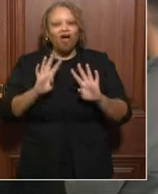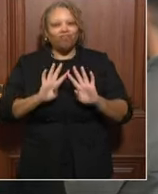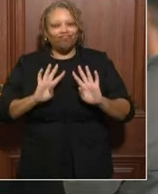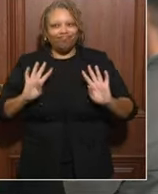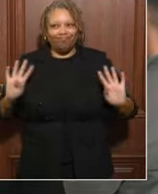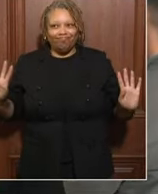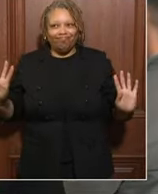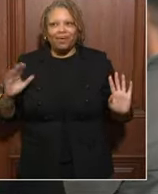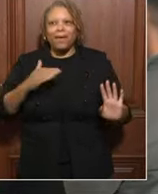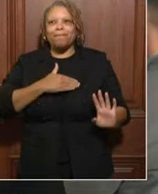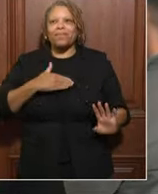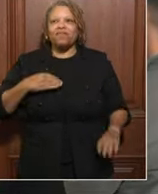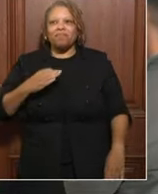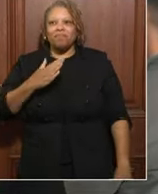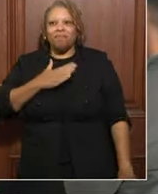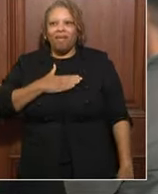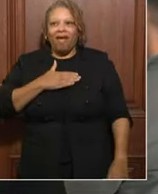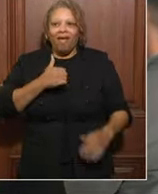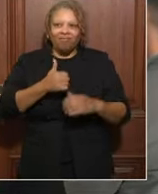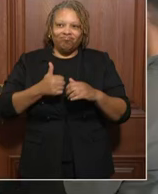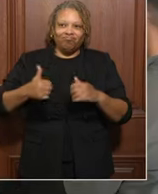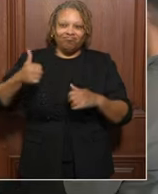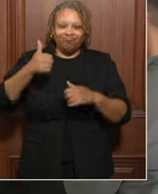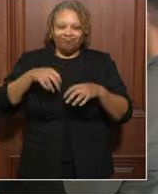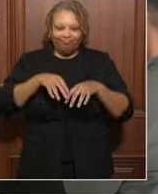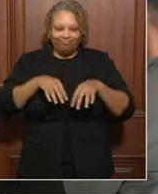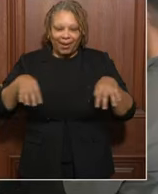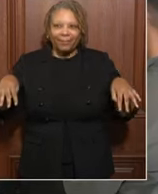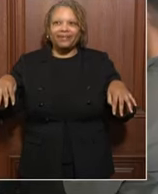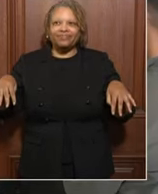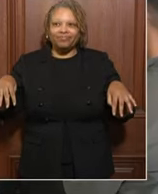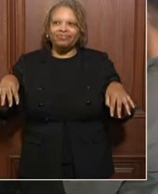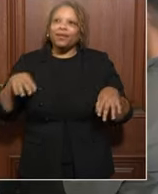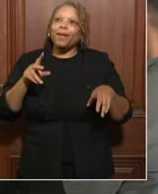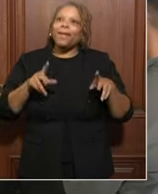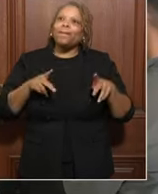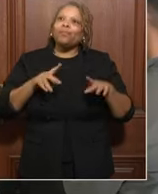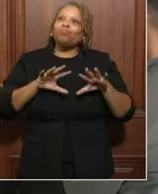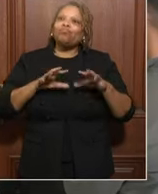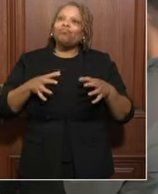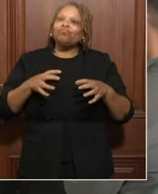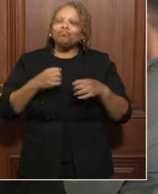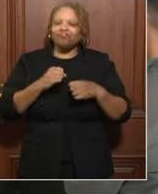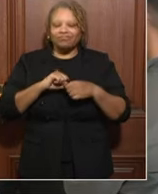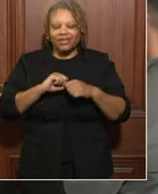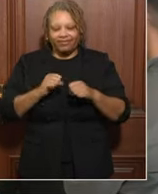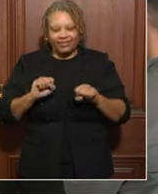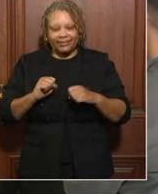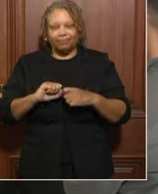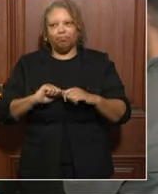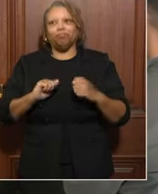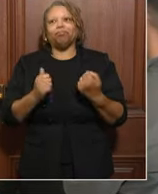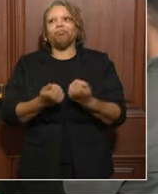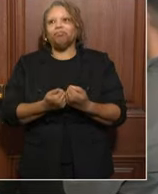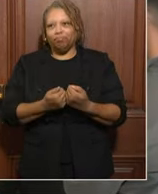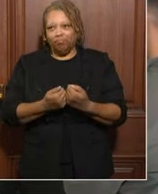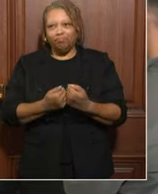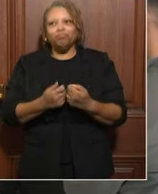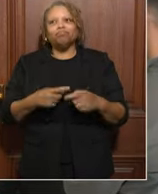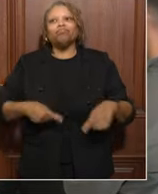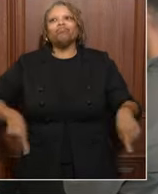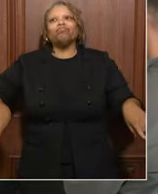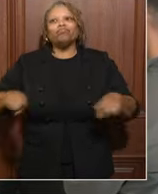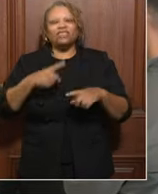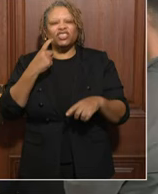and Public Safety team. We have just concluded a briefing to the Council of the District of Columbia and